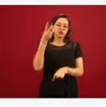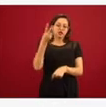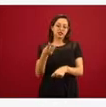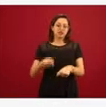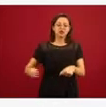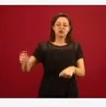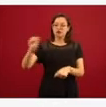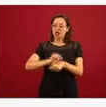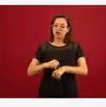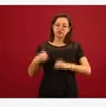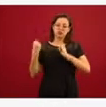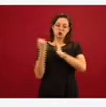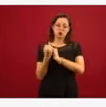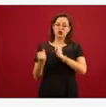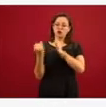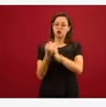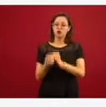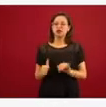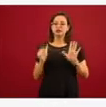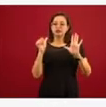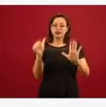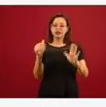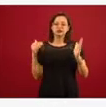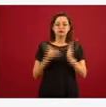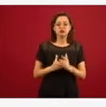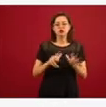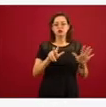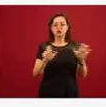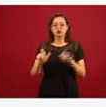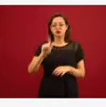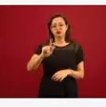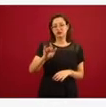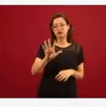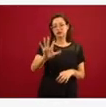or even 3 weeks. The